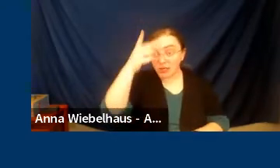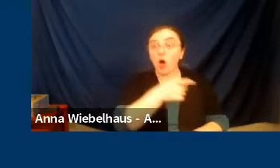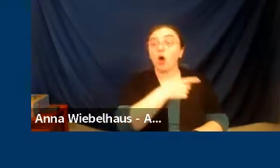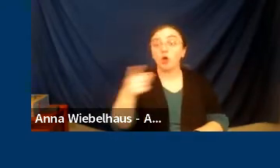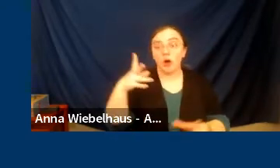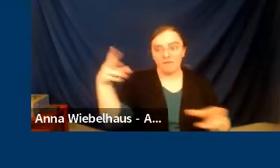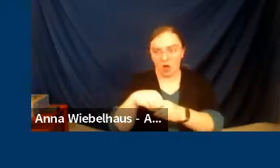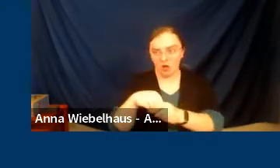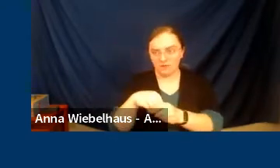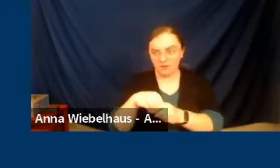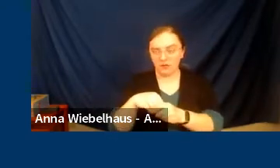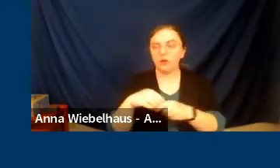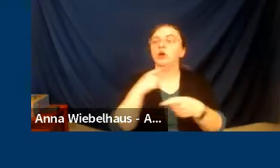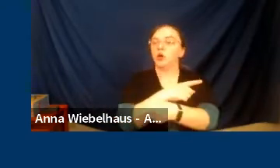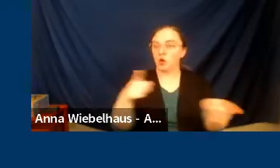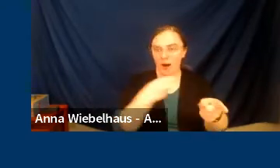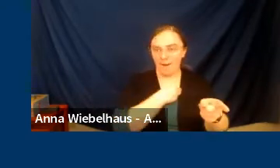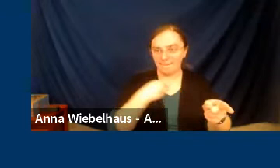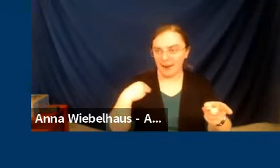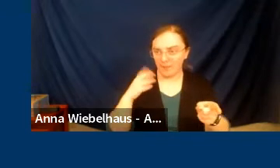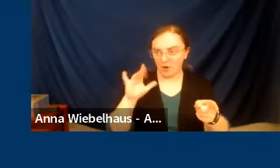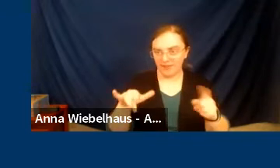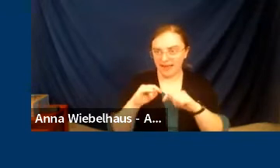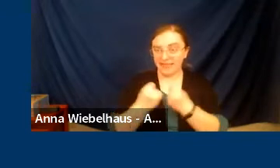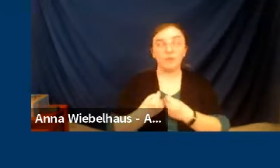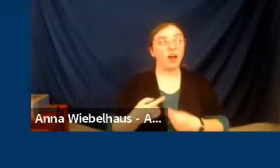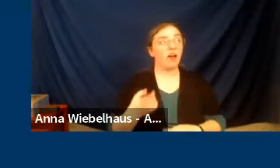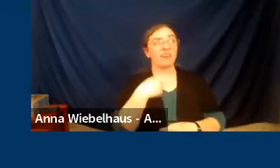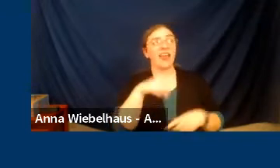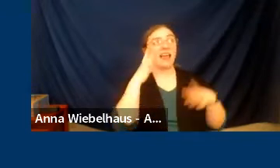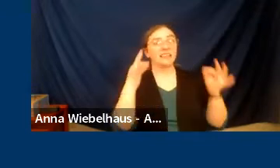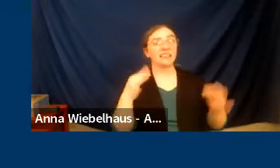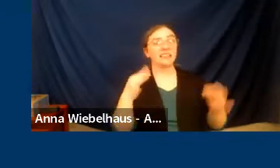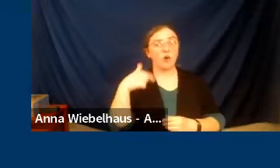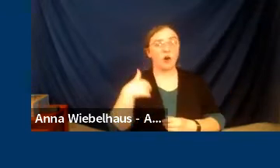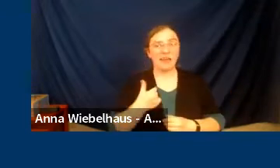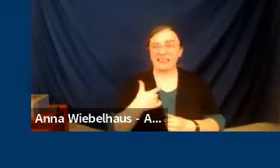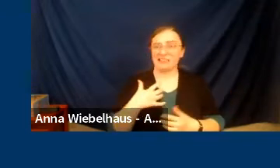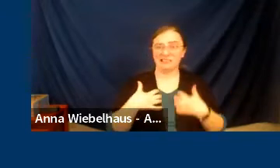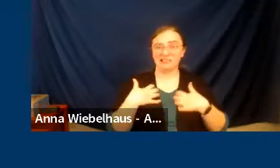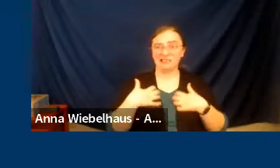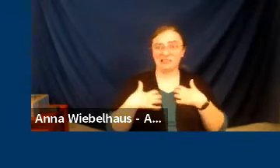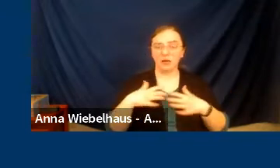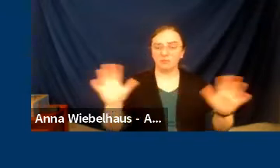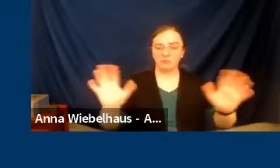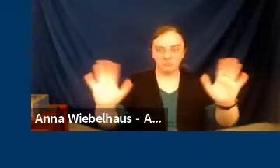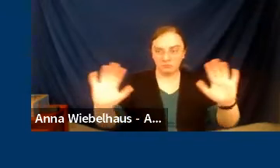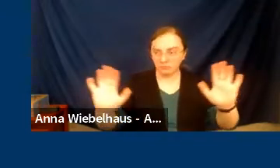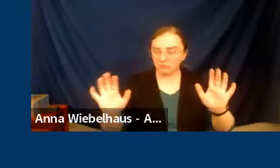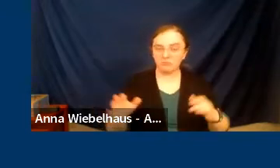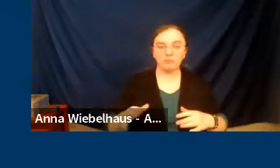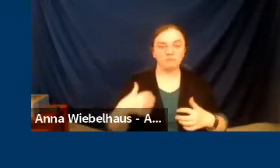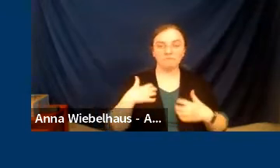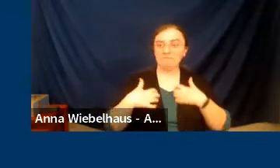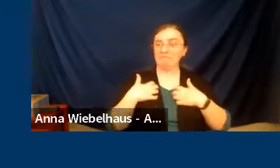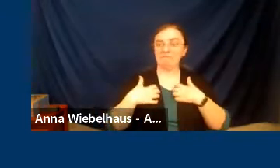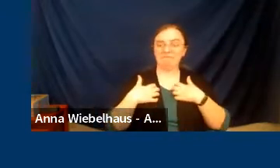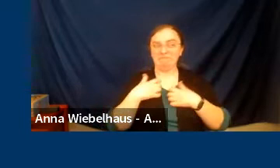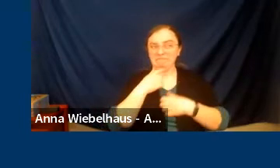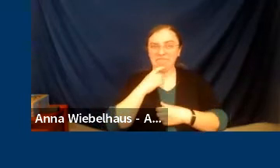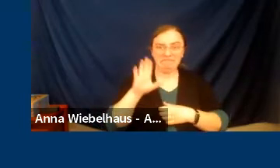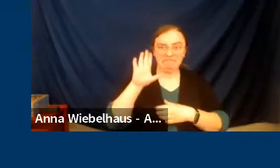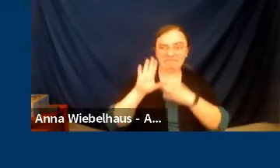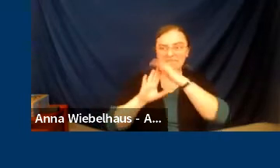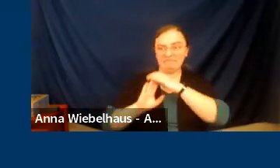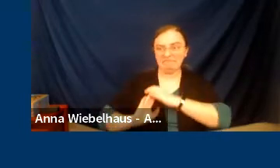IEP team. The case manager is kind of the person that pulls it all together. They're kind of a project manager